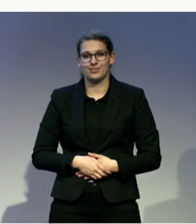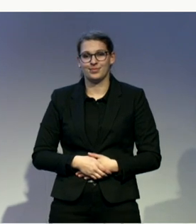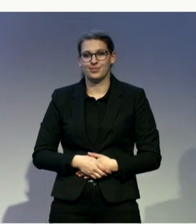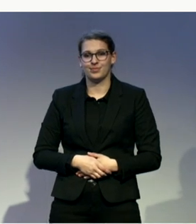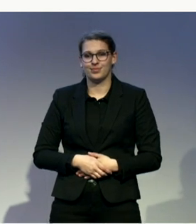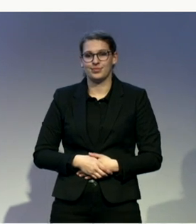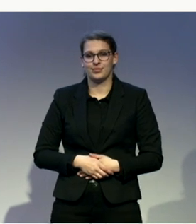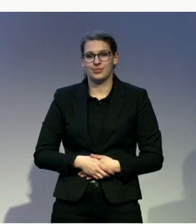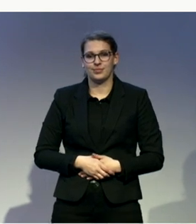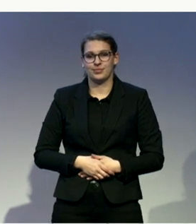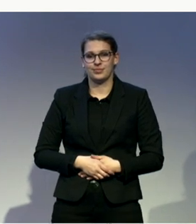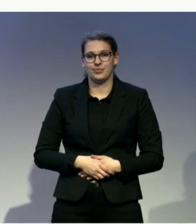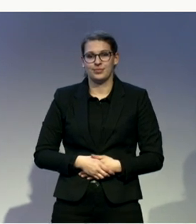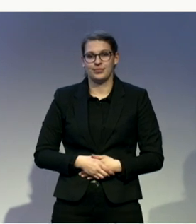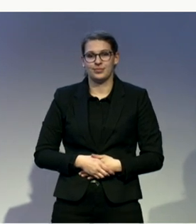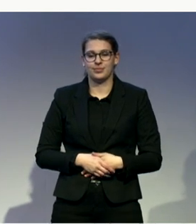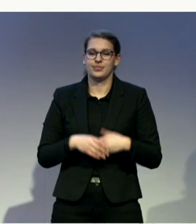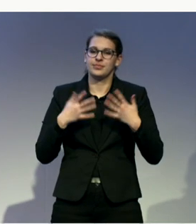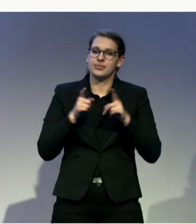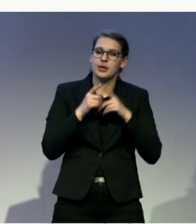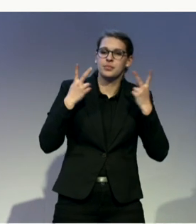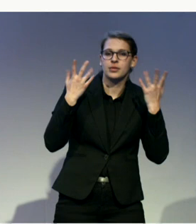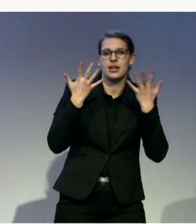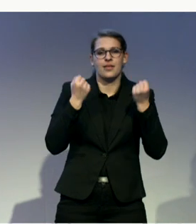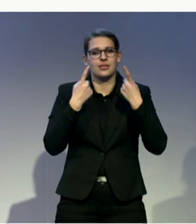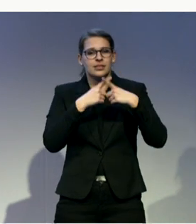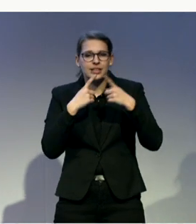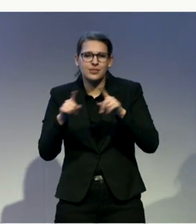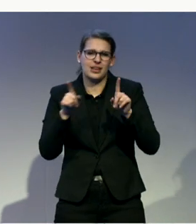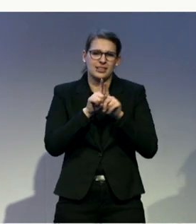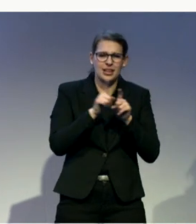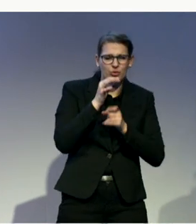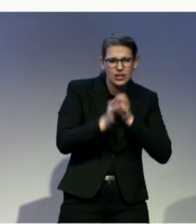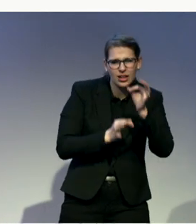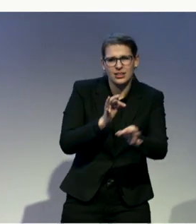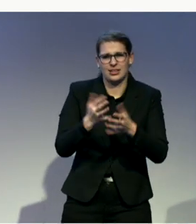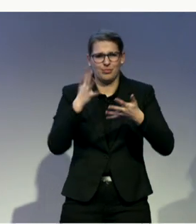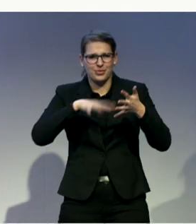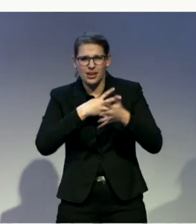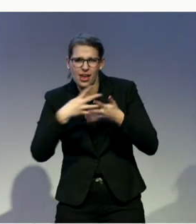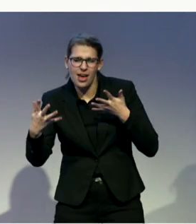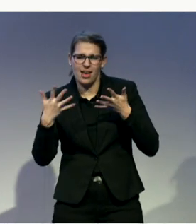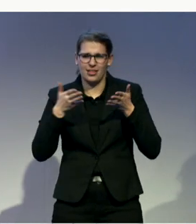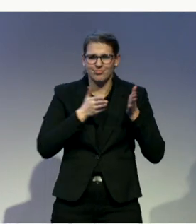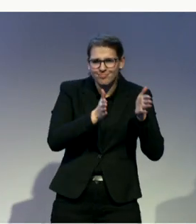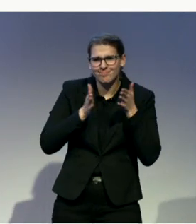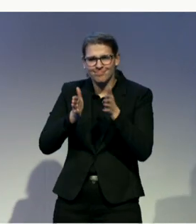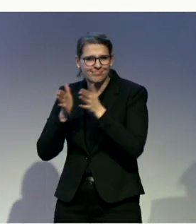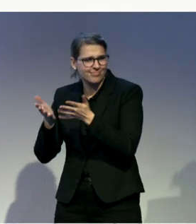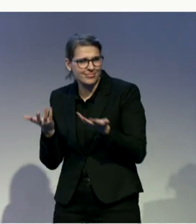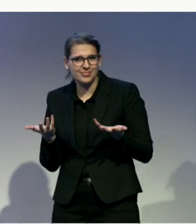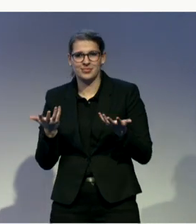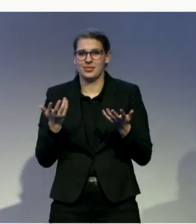strategies, plans. And sometimes, and we know that the elephant in the room is the practical